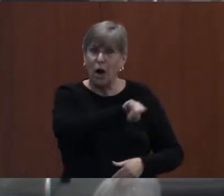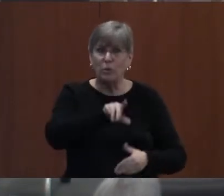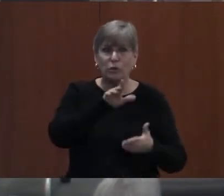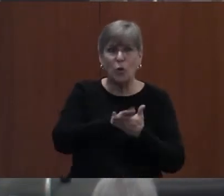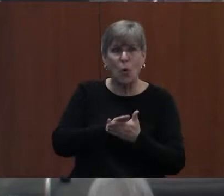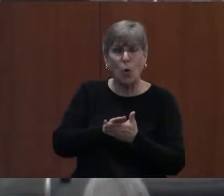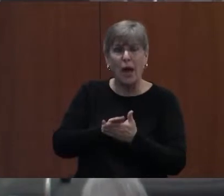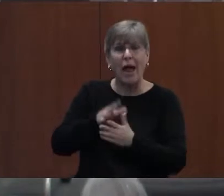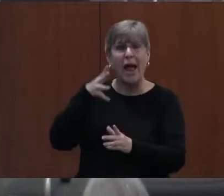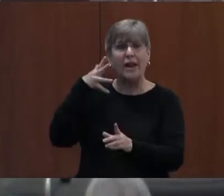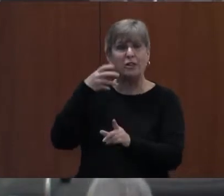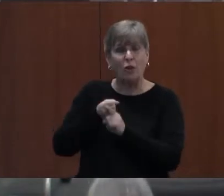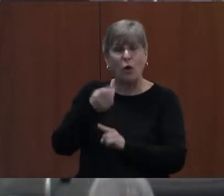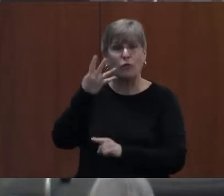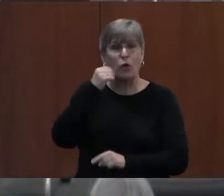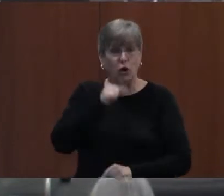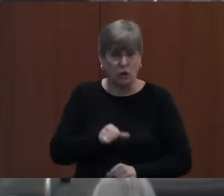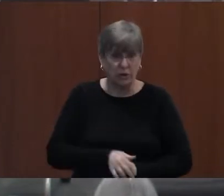school and assault 4 girls?